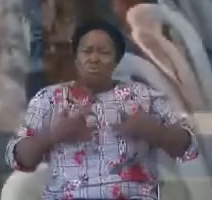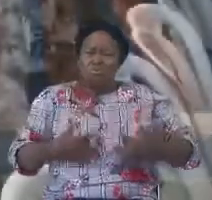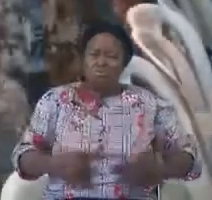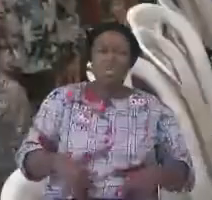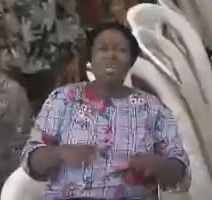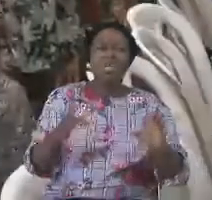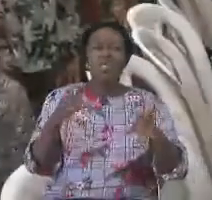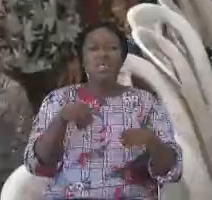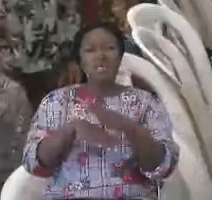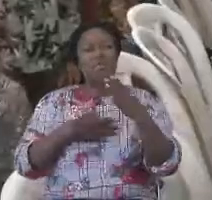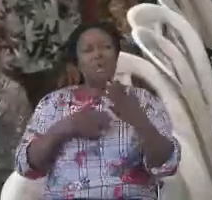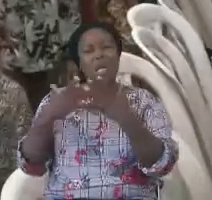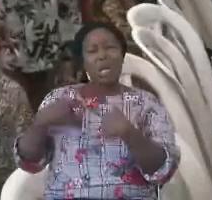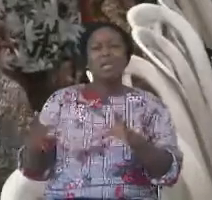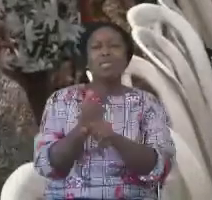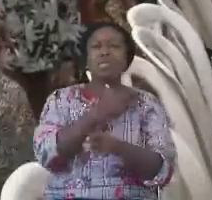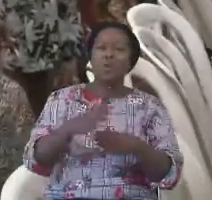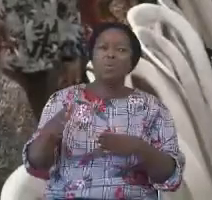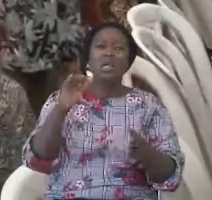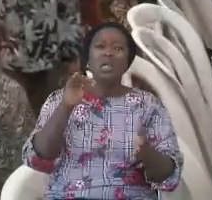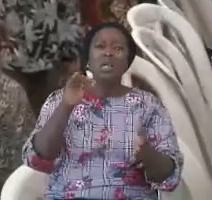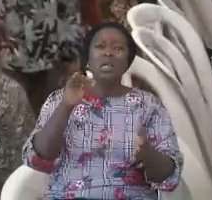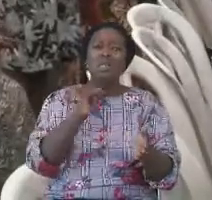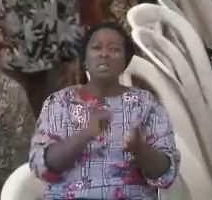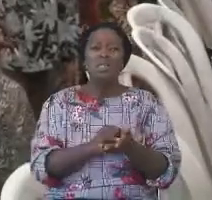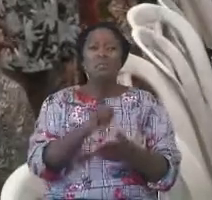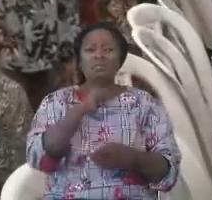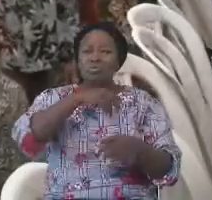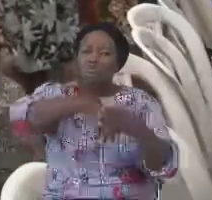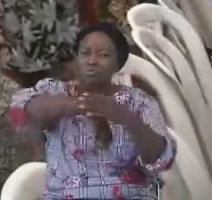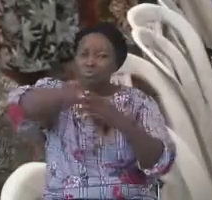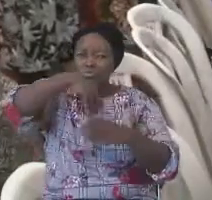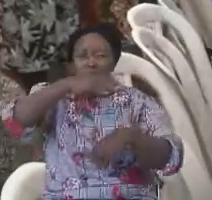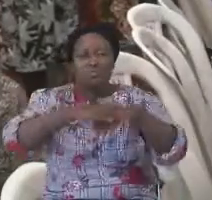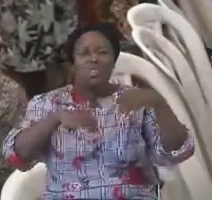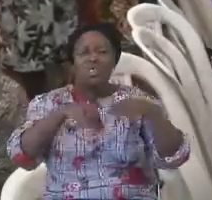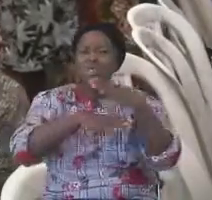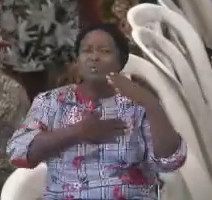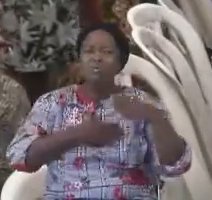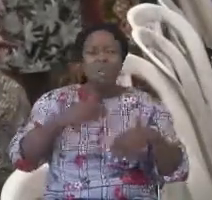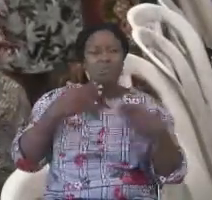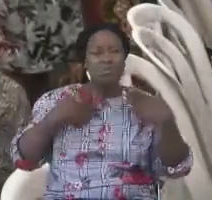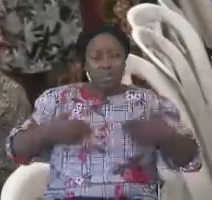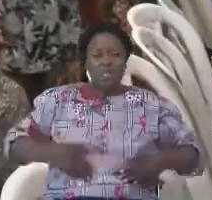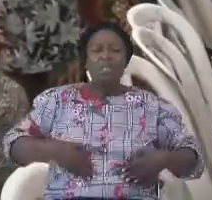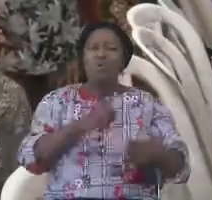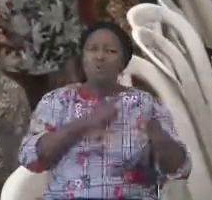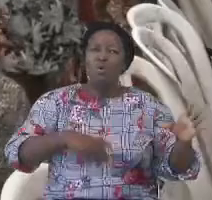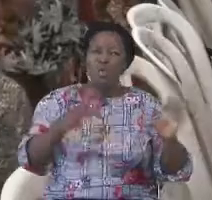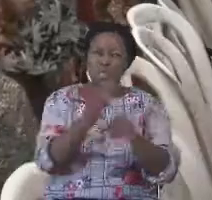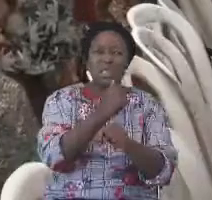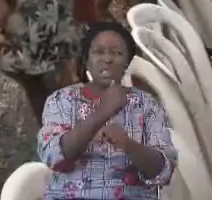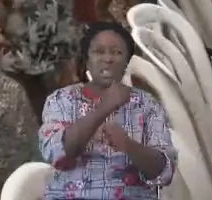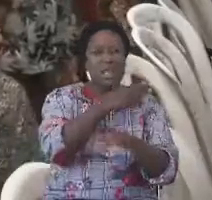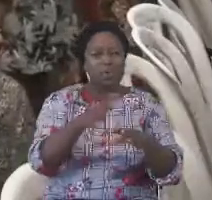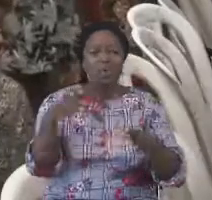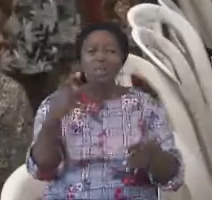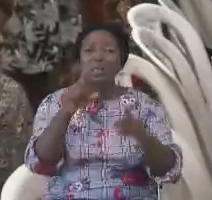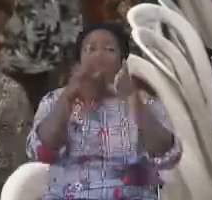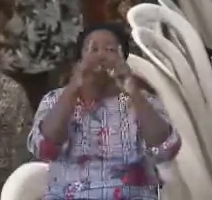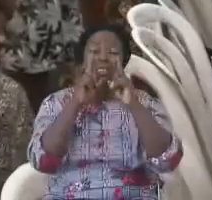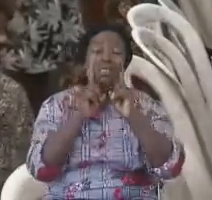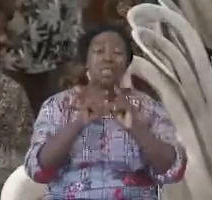that deep deep despair in my heart take away that discomfort in my